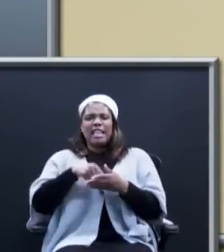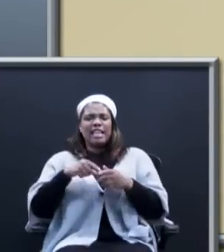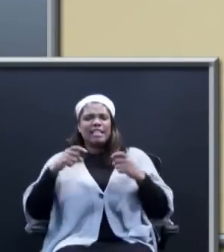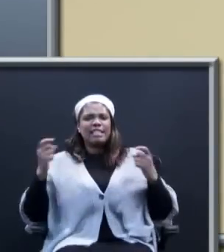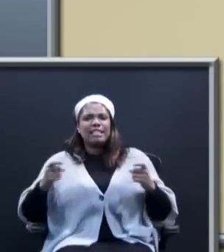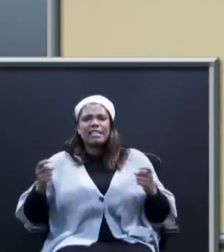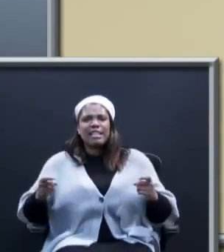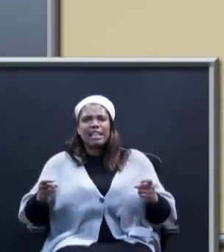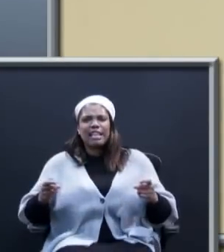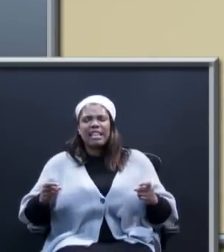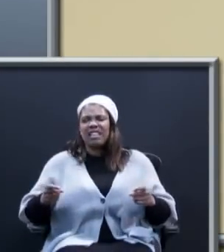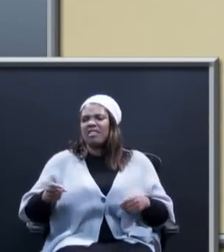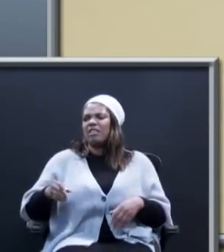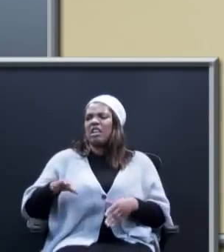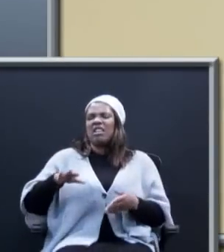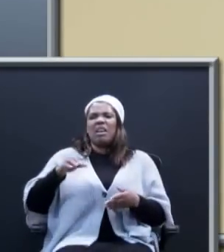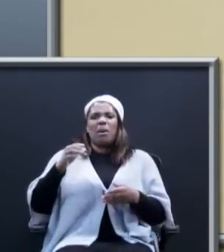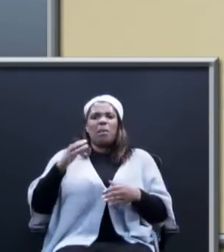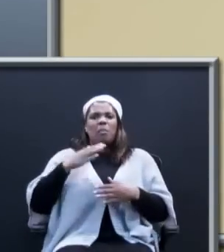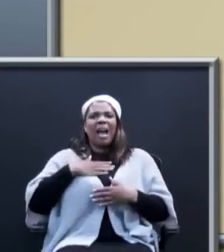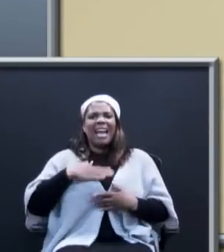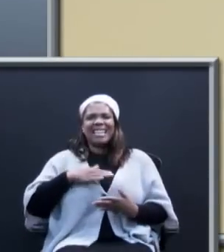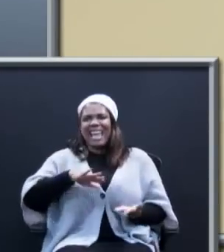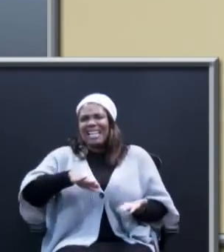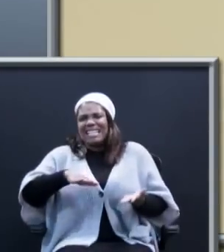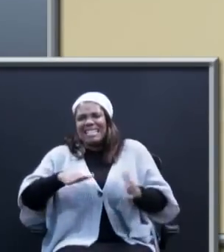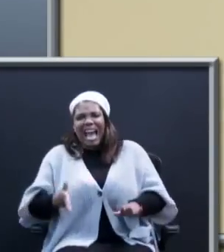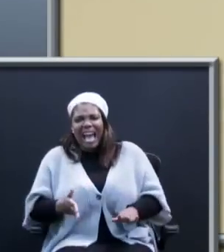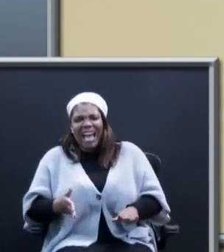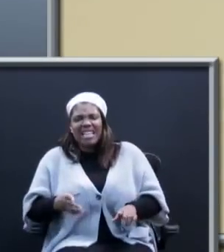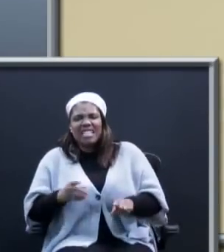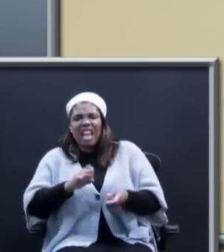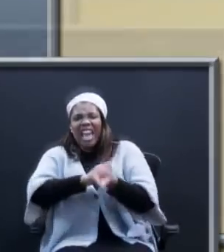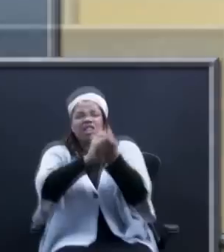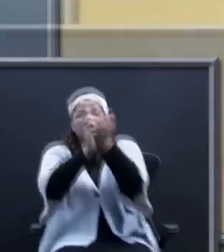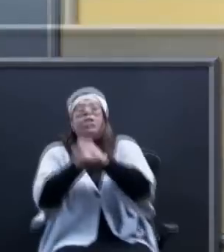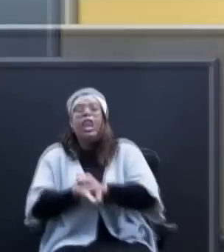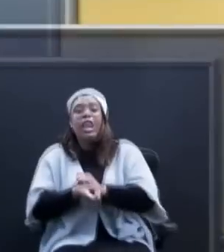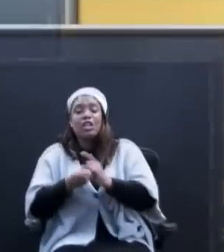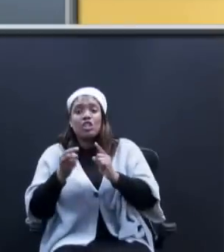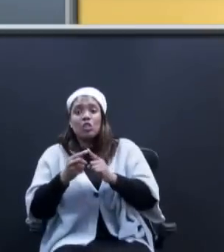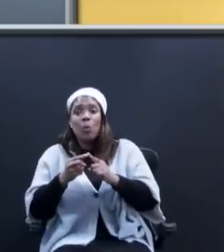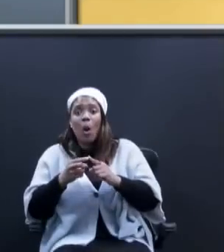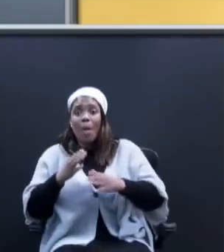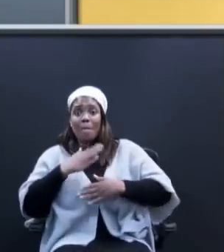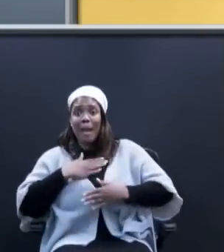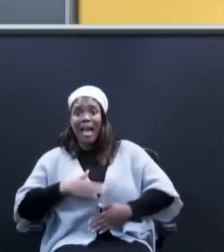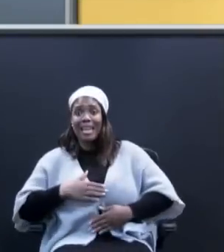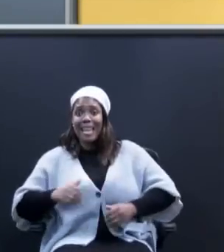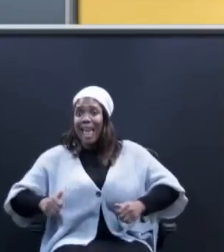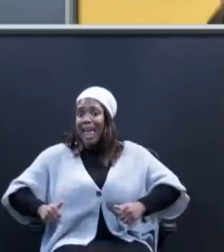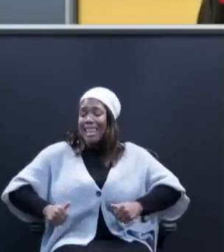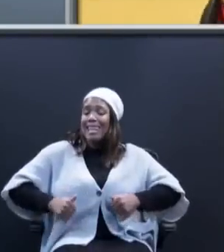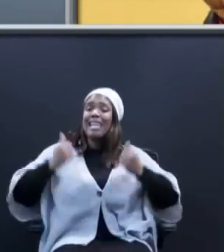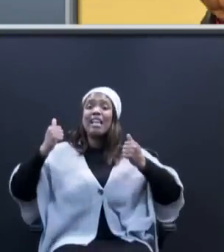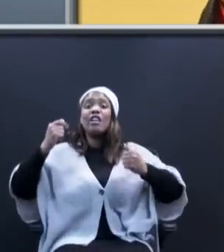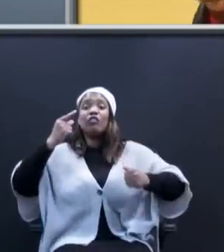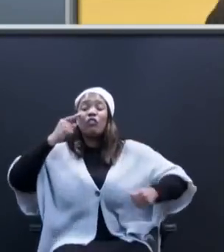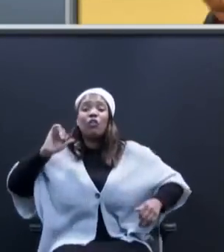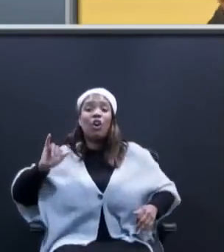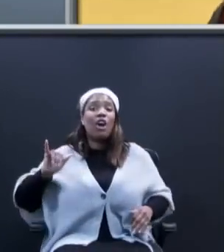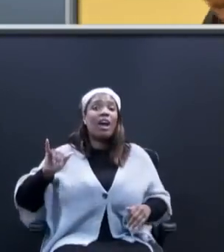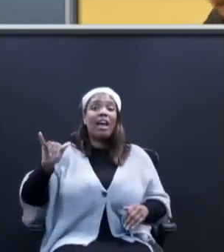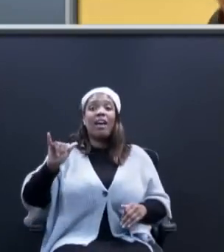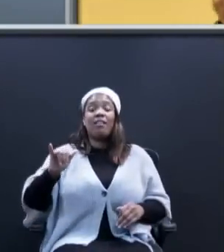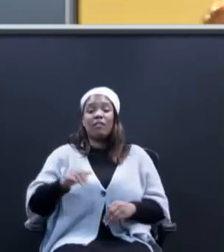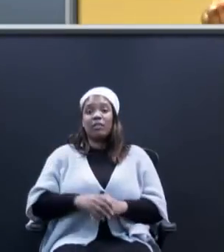this mortal must put on immortality. That's what God lives forever. If you don't die, aren't you immortal? So you was